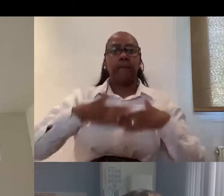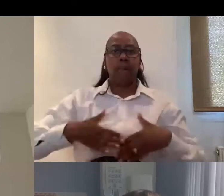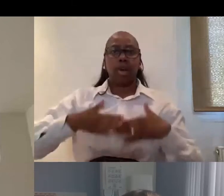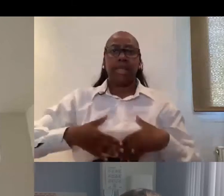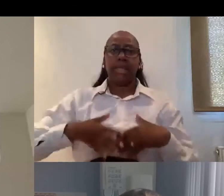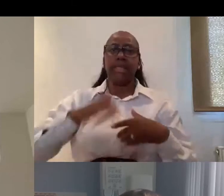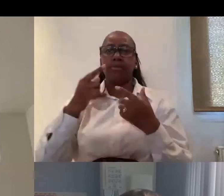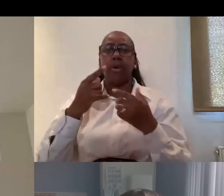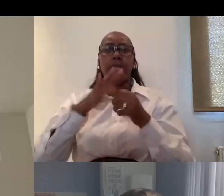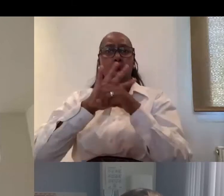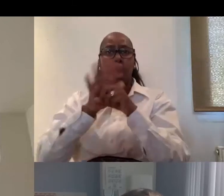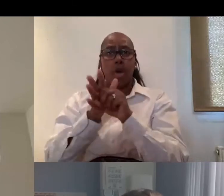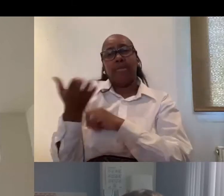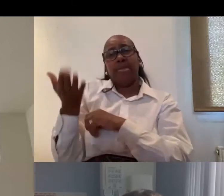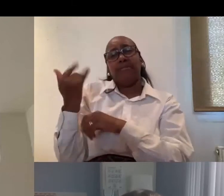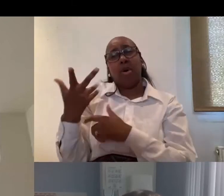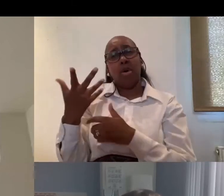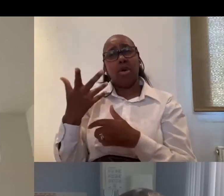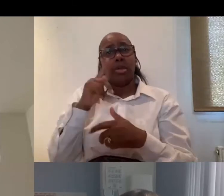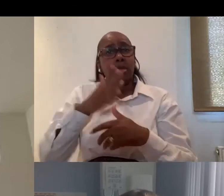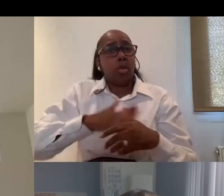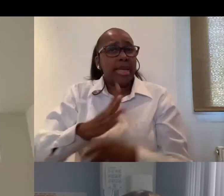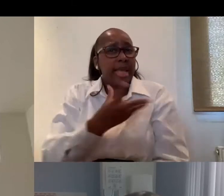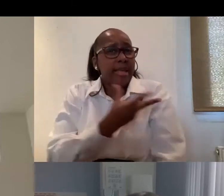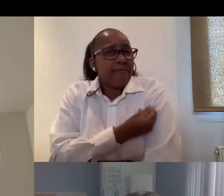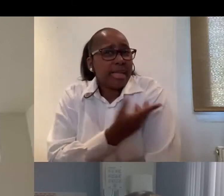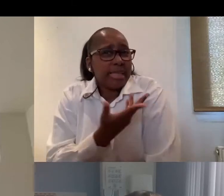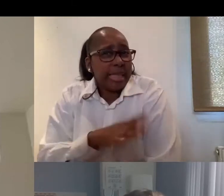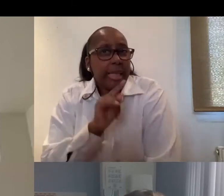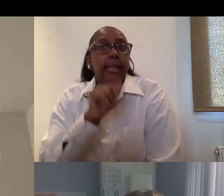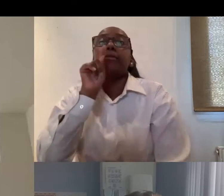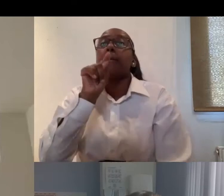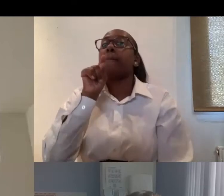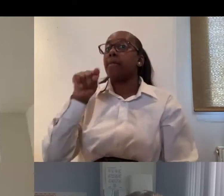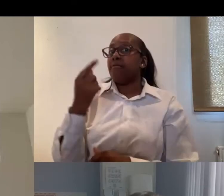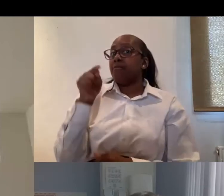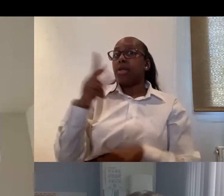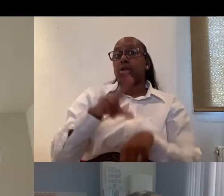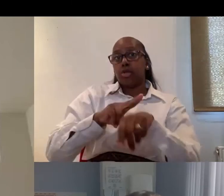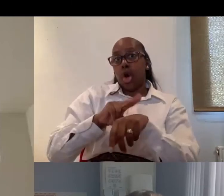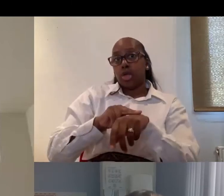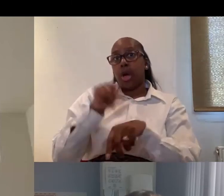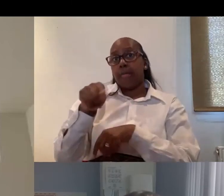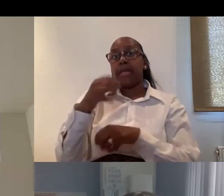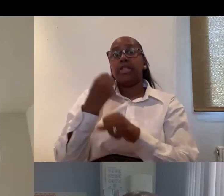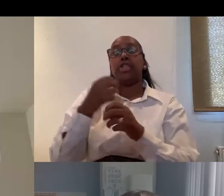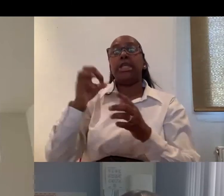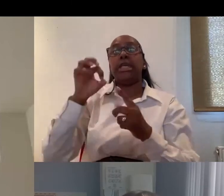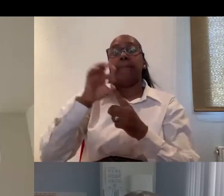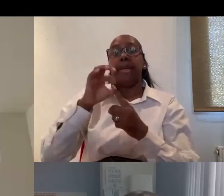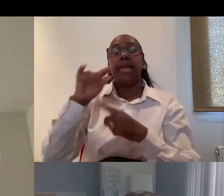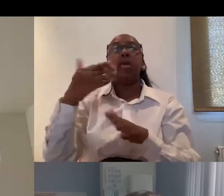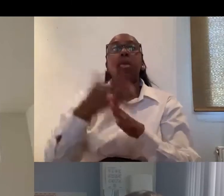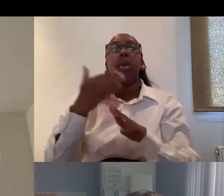Yeah, so if I just introduce myself, let everybody know who I am. So I'm Dr. Paul Riley. I'm a GP in Merton, and I